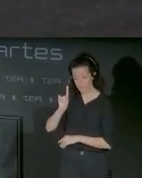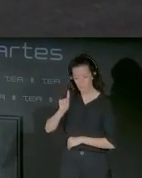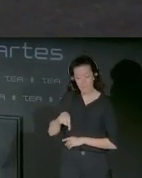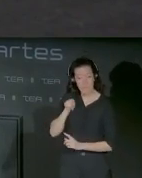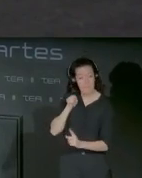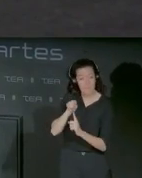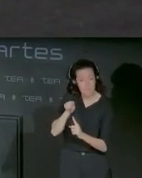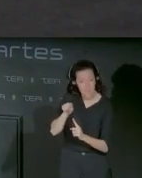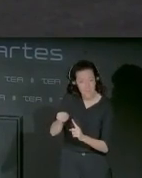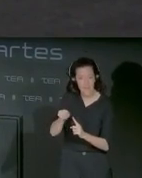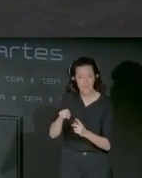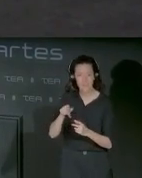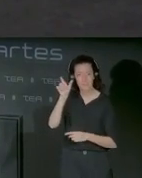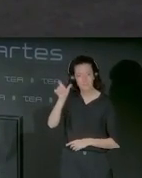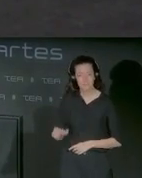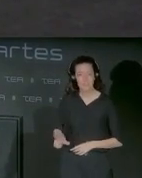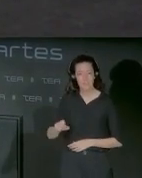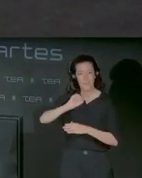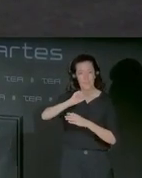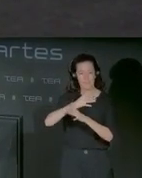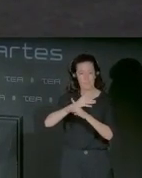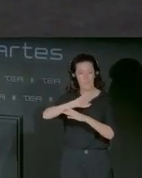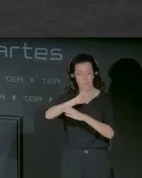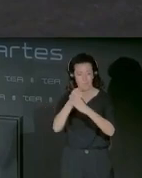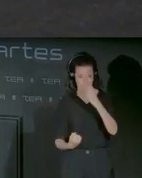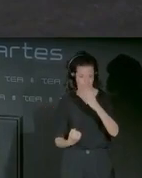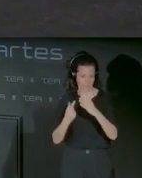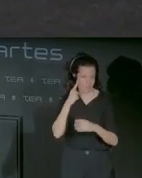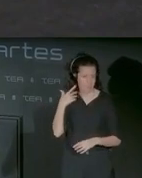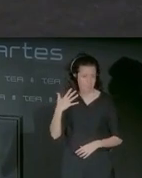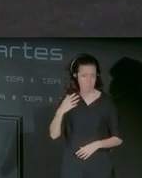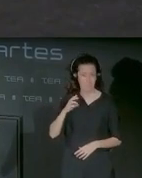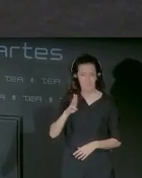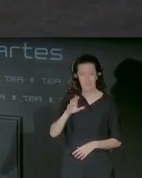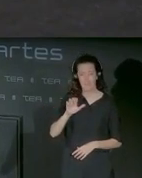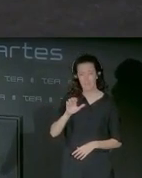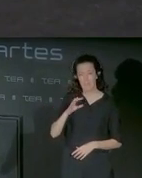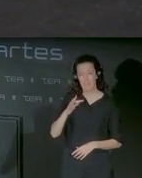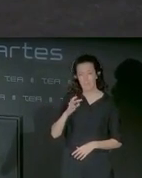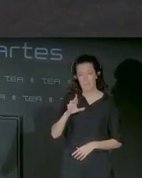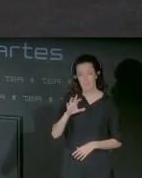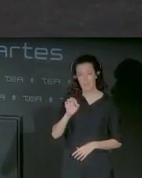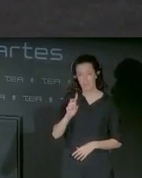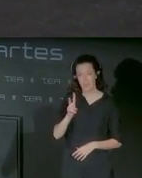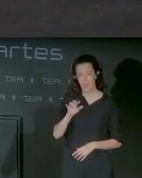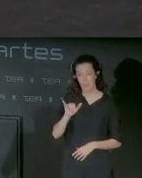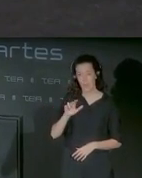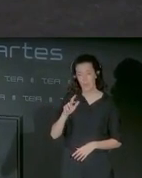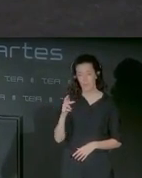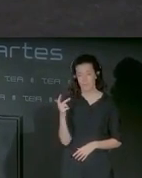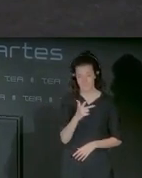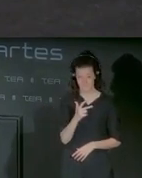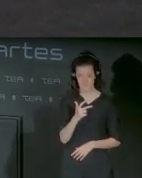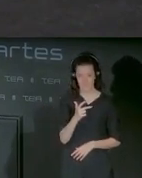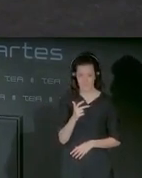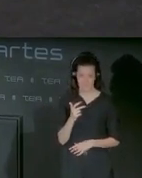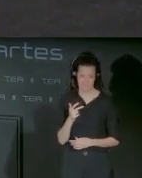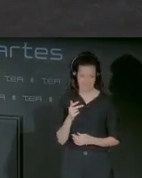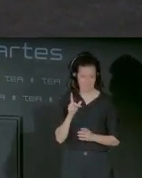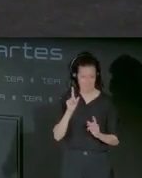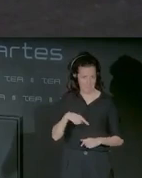was diversity and there was culture expression. It was something good, and everybody recognized it.